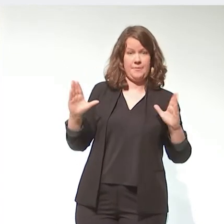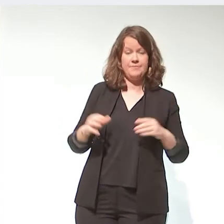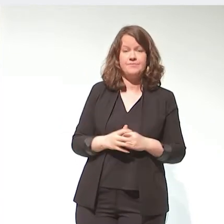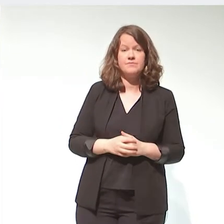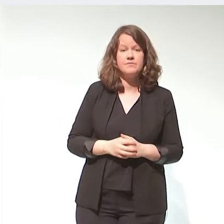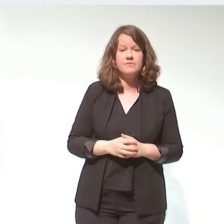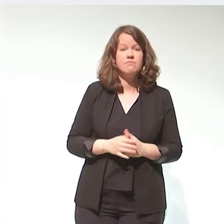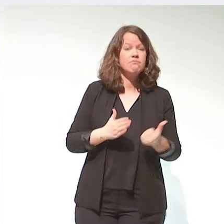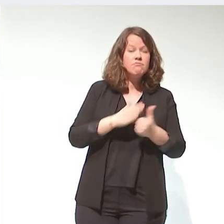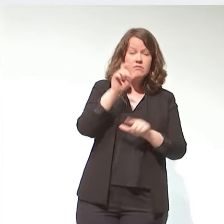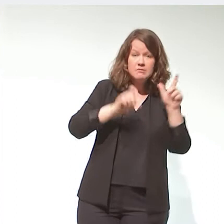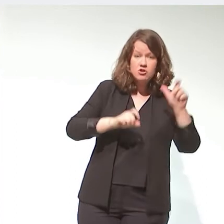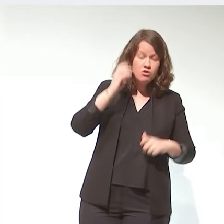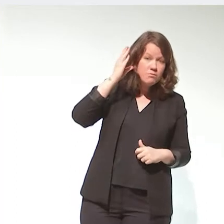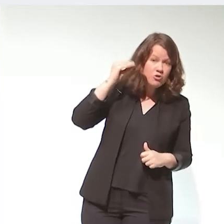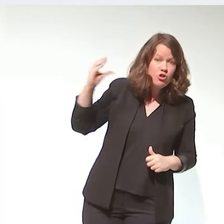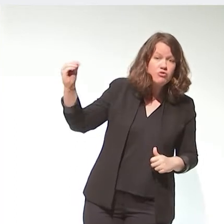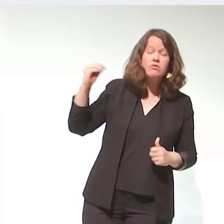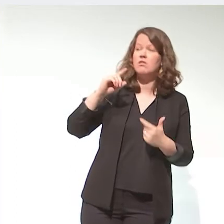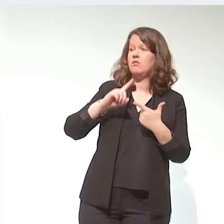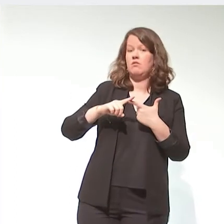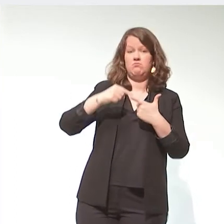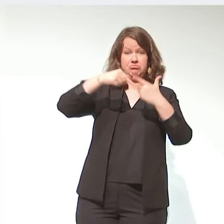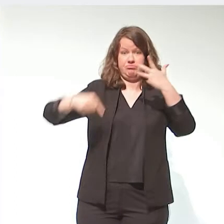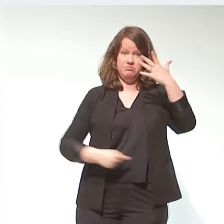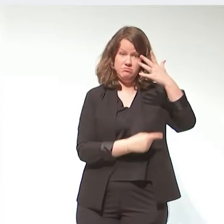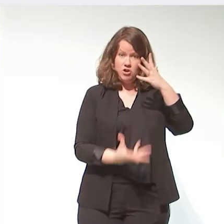so everything that you can think of.